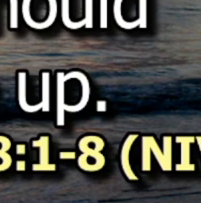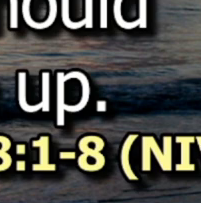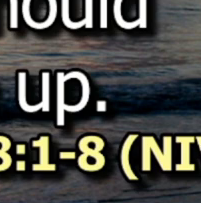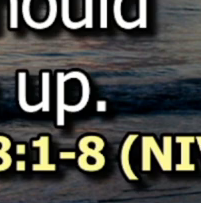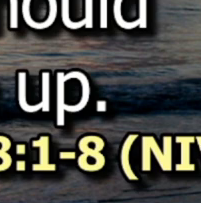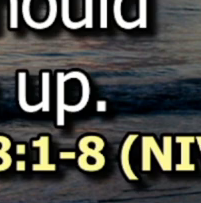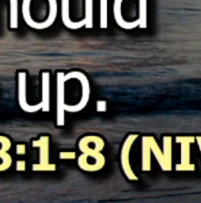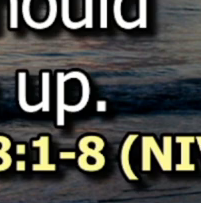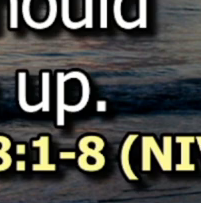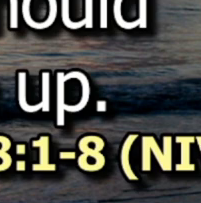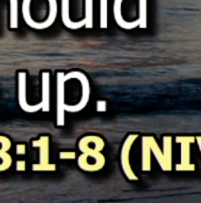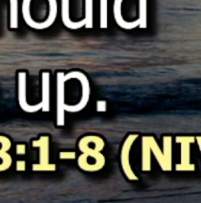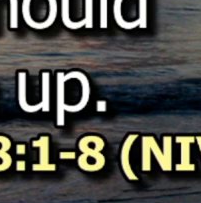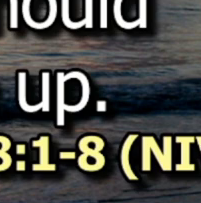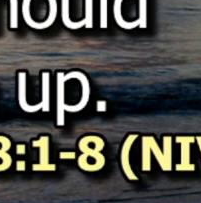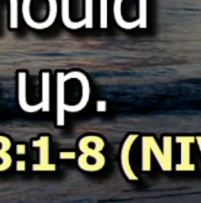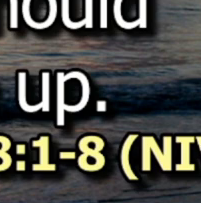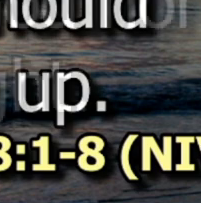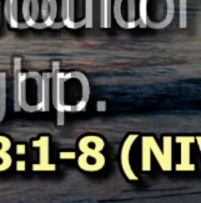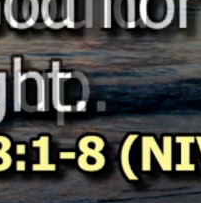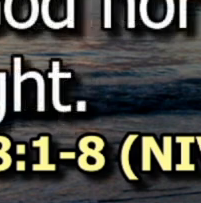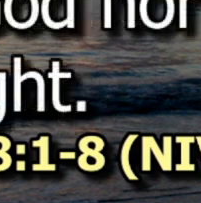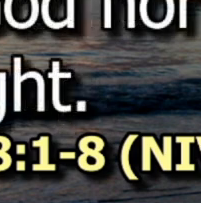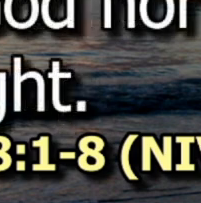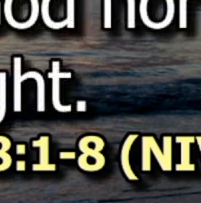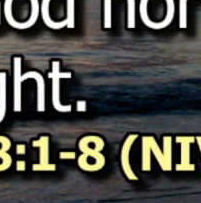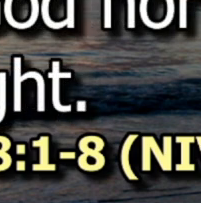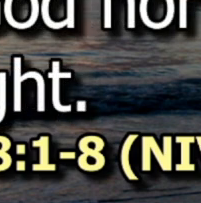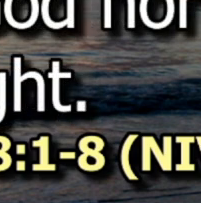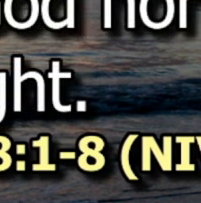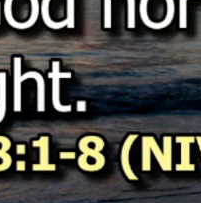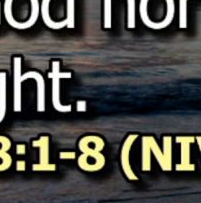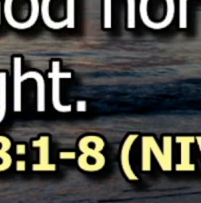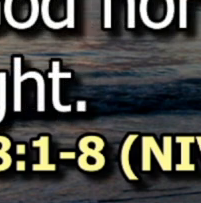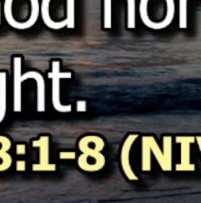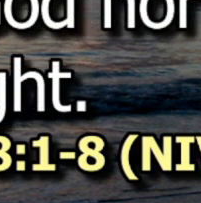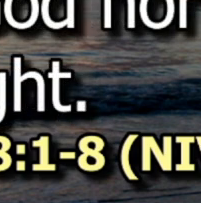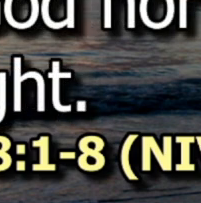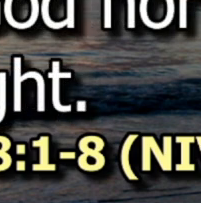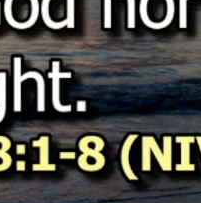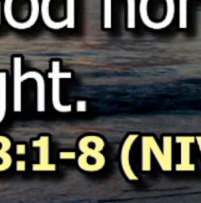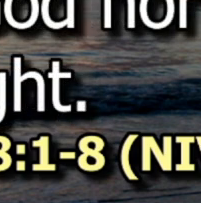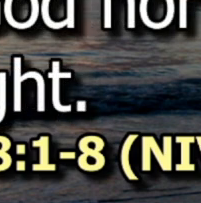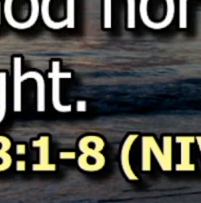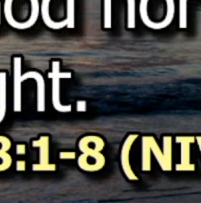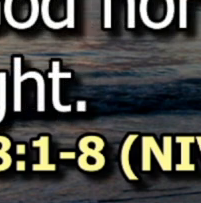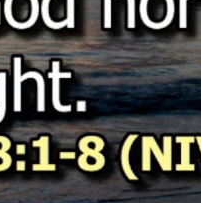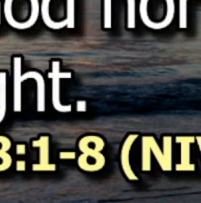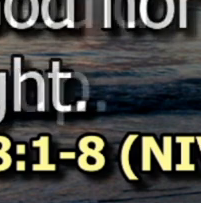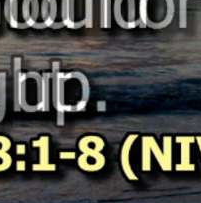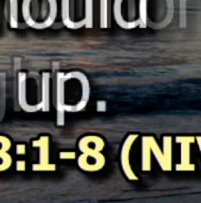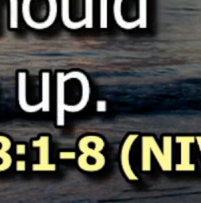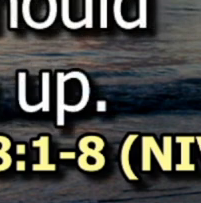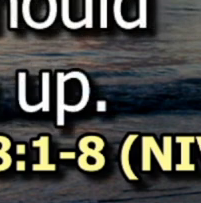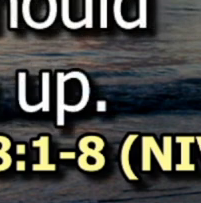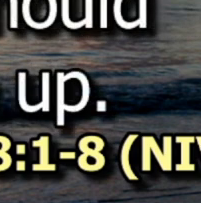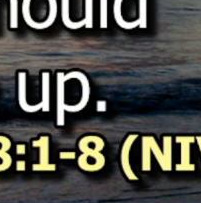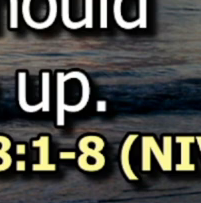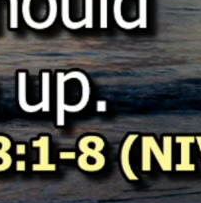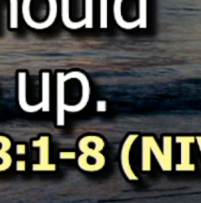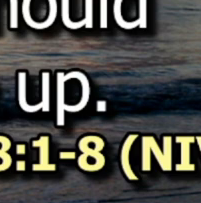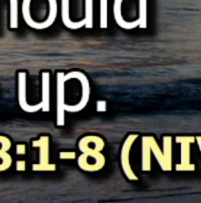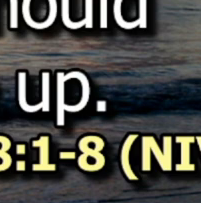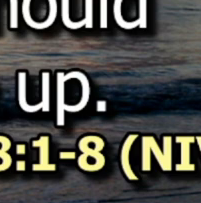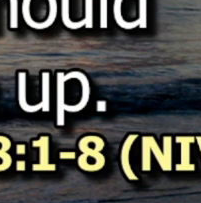always pray and not give up. Amen. They should not pray, they should